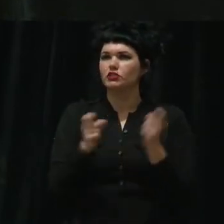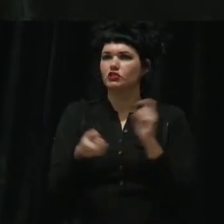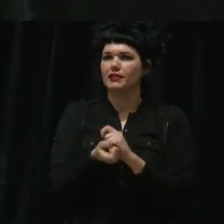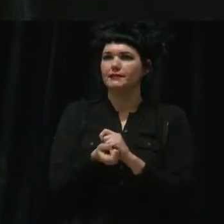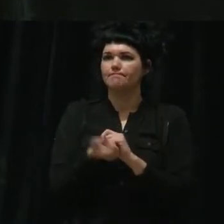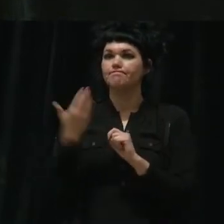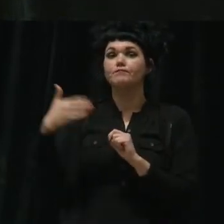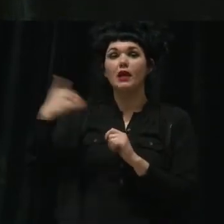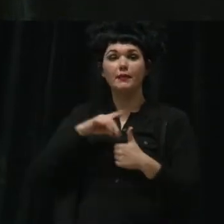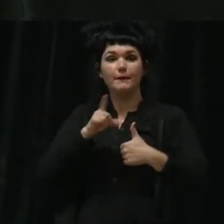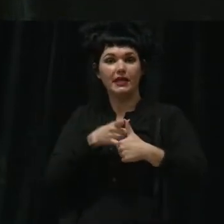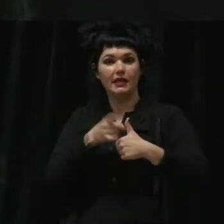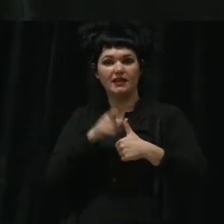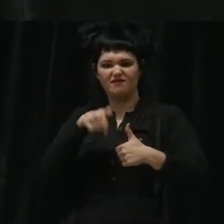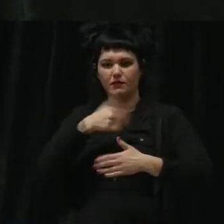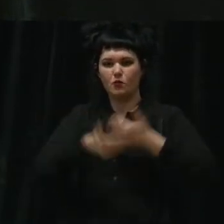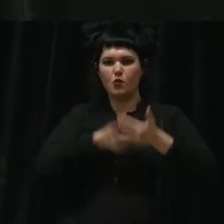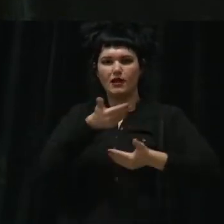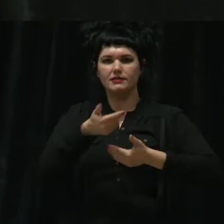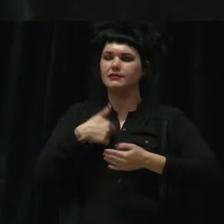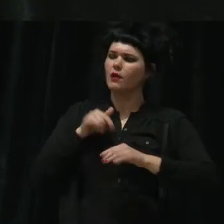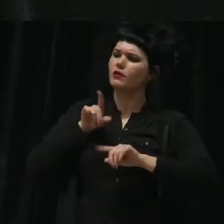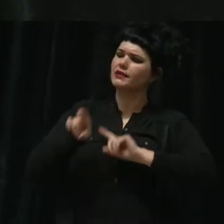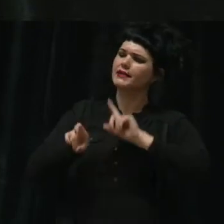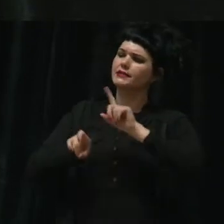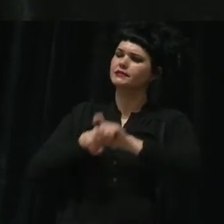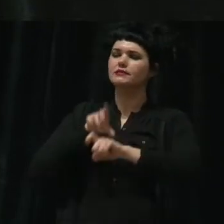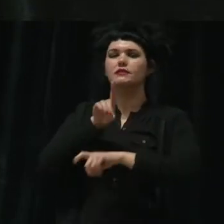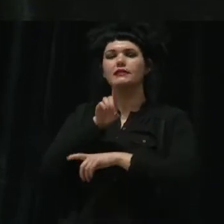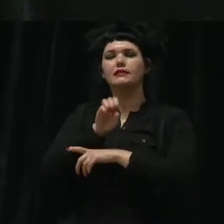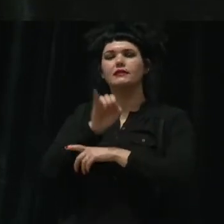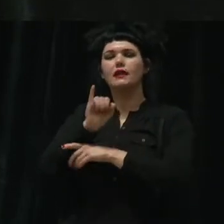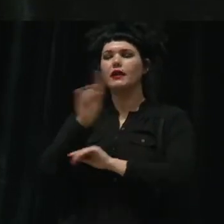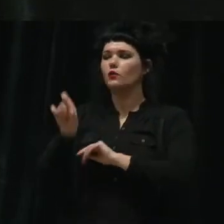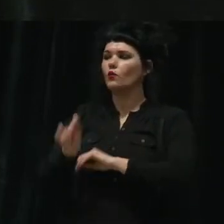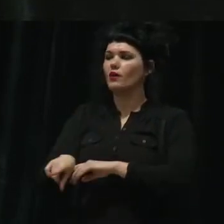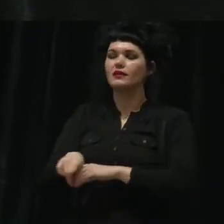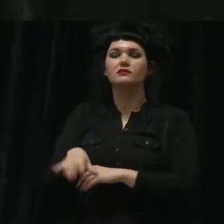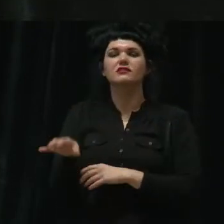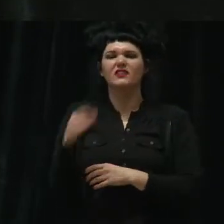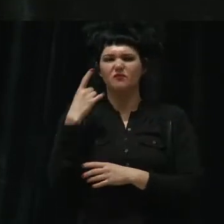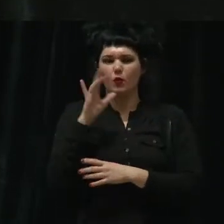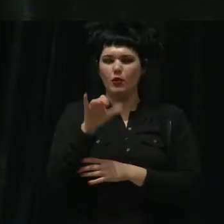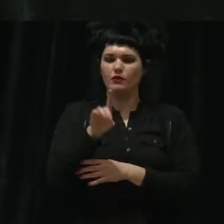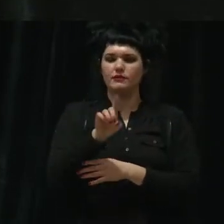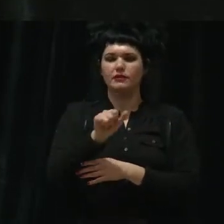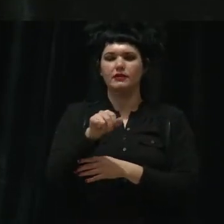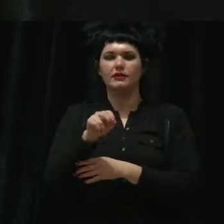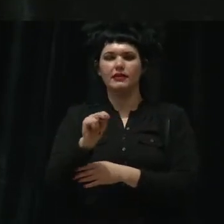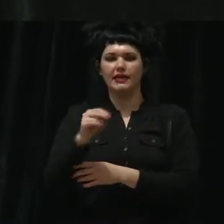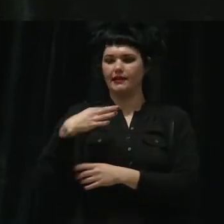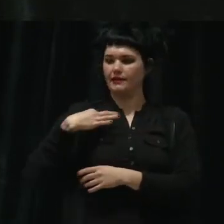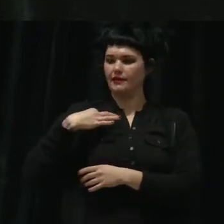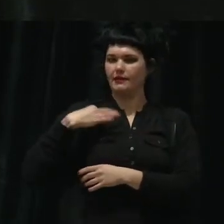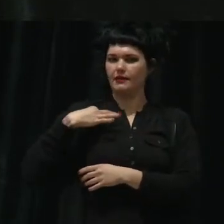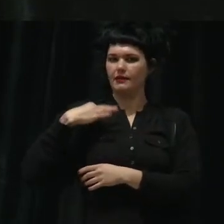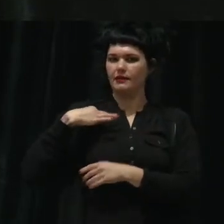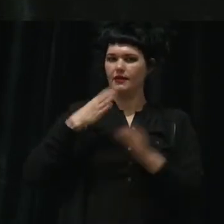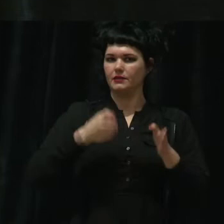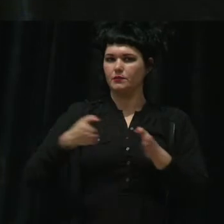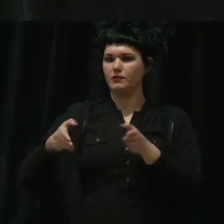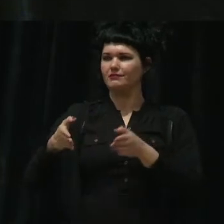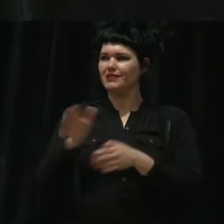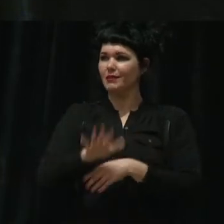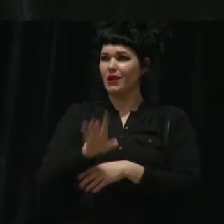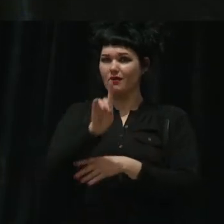process, when I'd ask questions about DEI with the dean candidates, about half of them